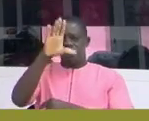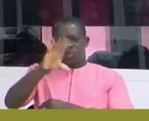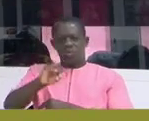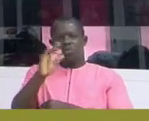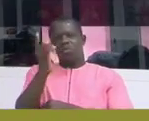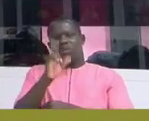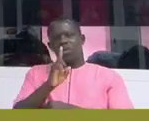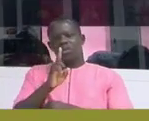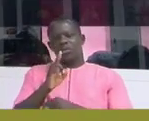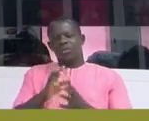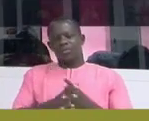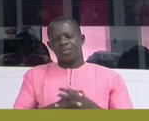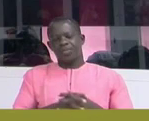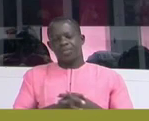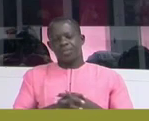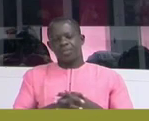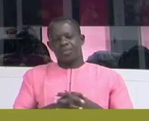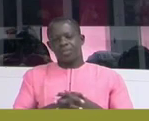that?